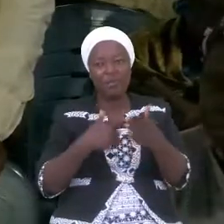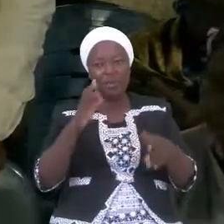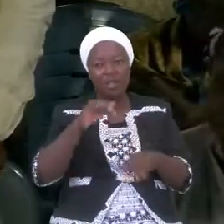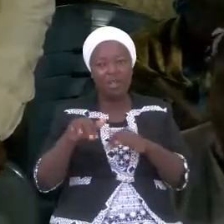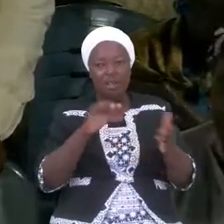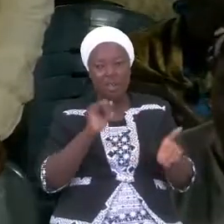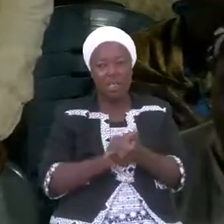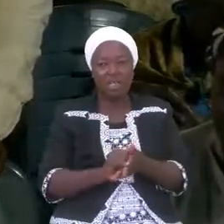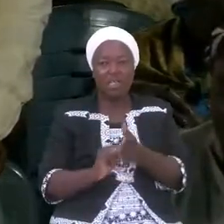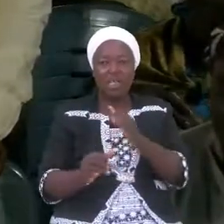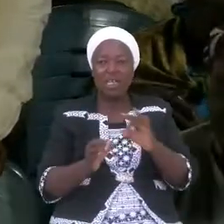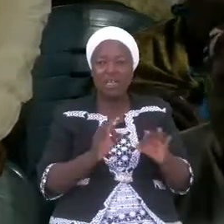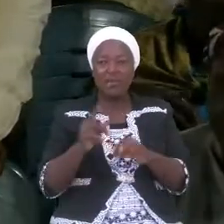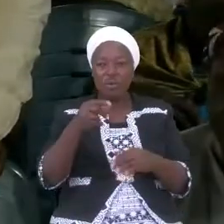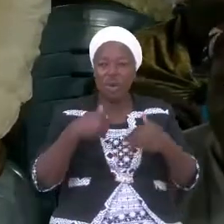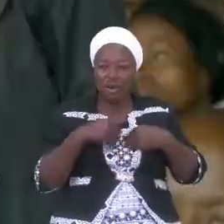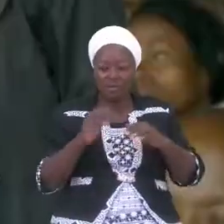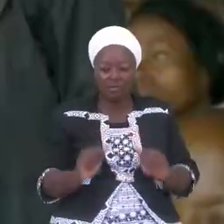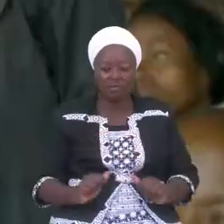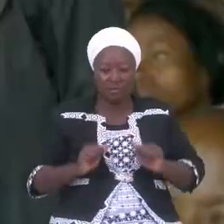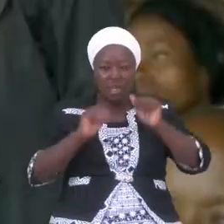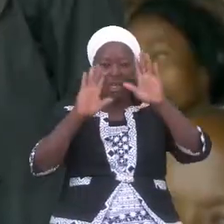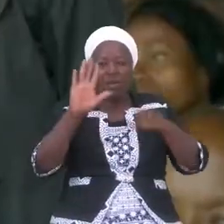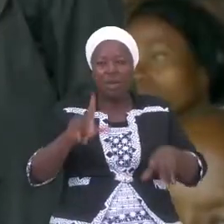if you are giving your life to Jesus,